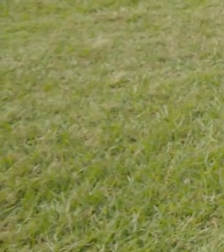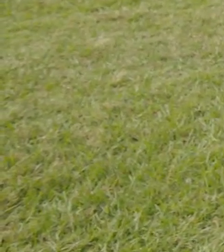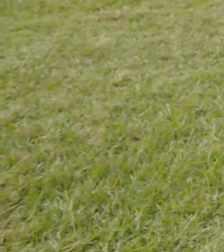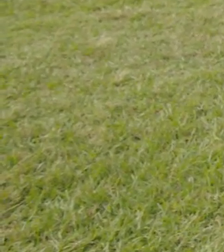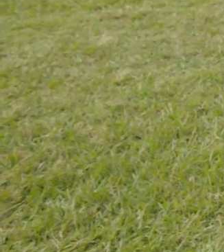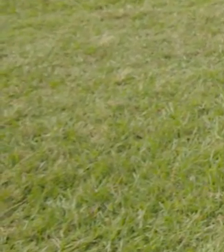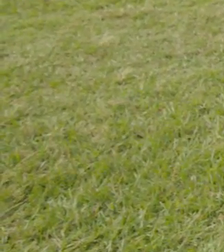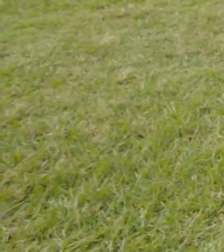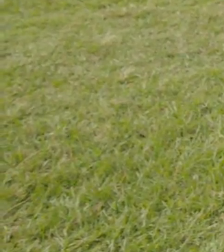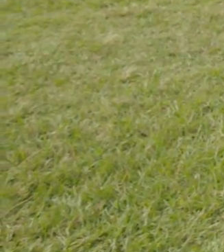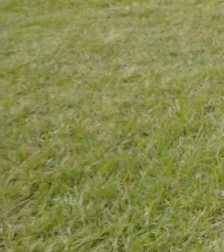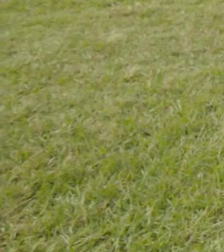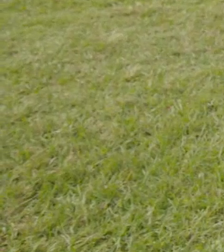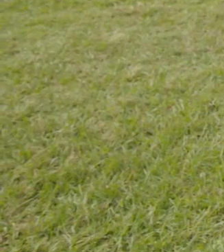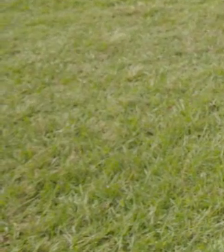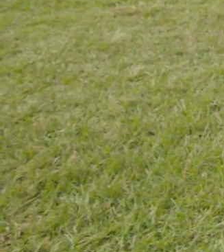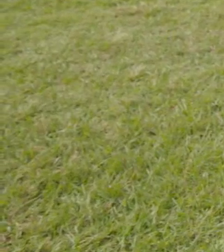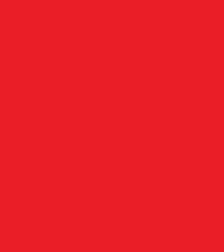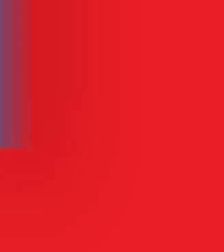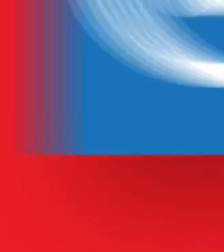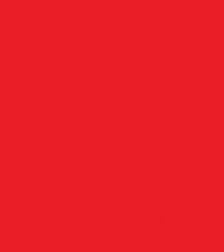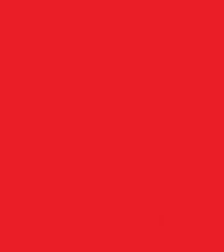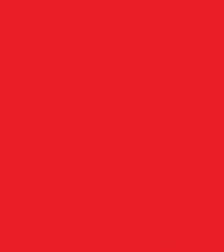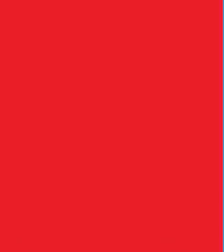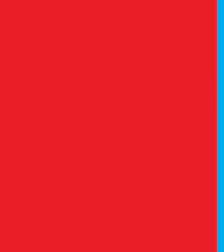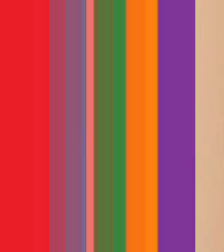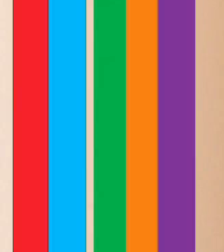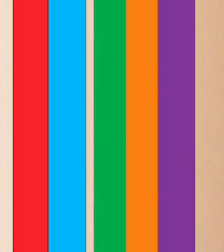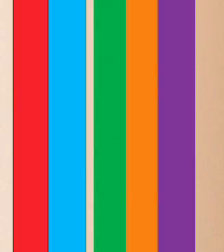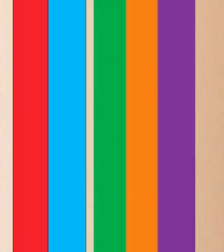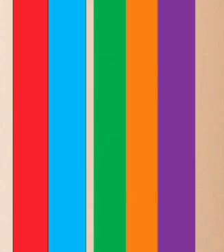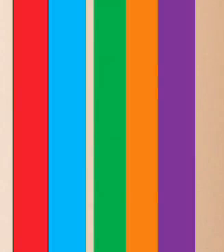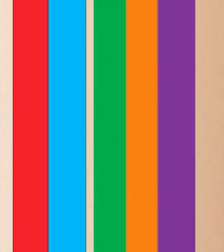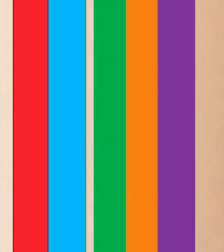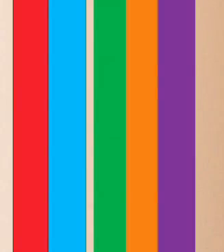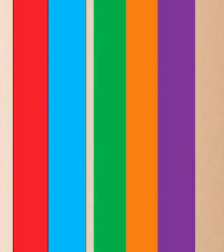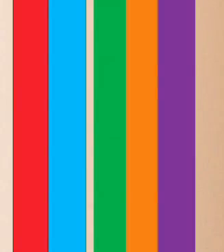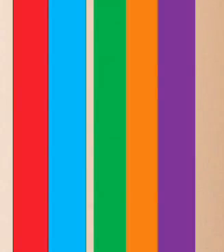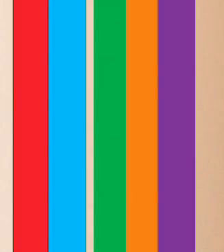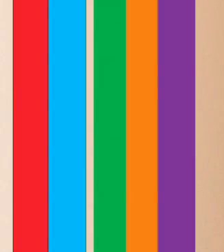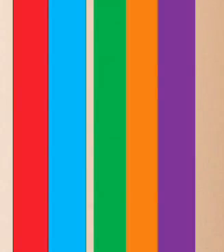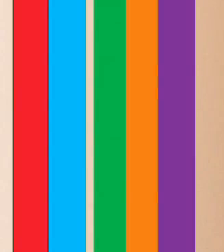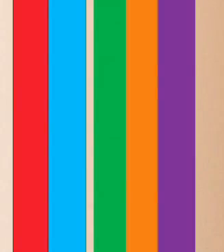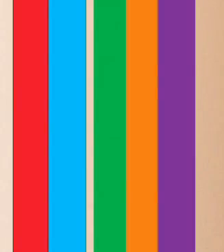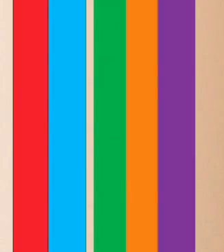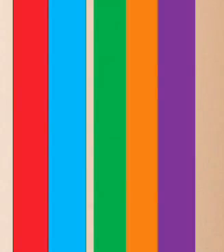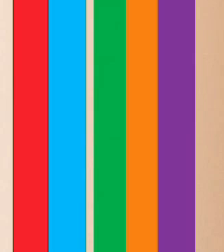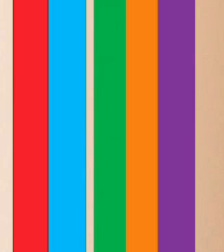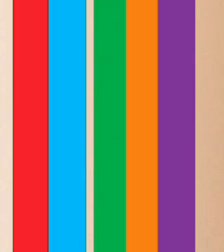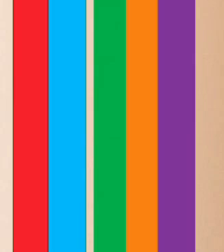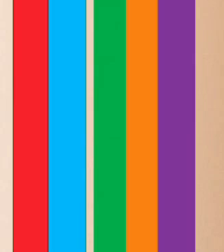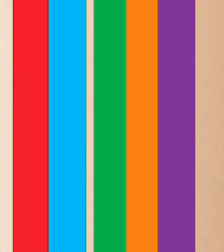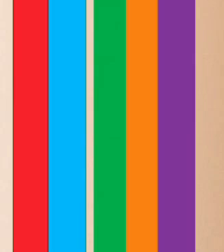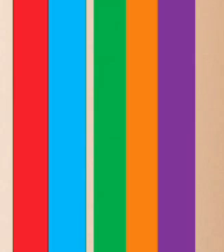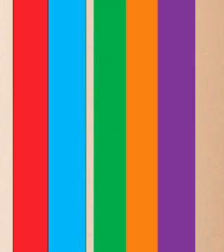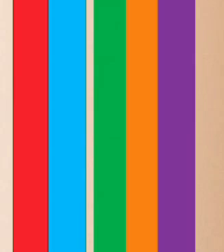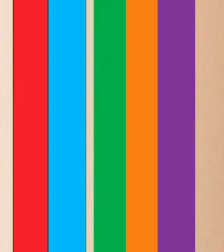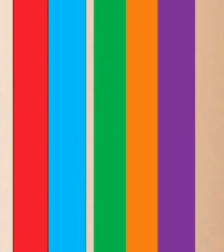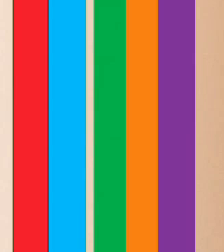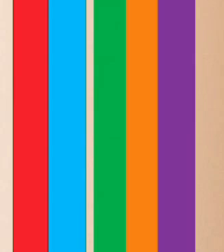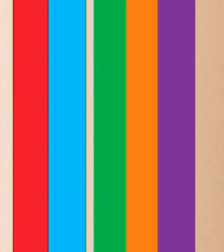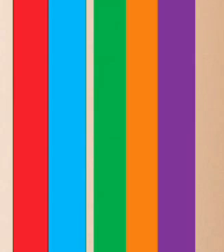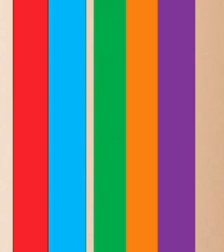bug. Actually, when they're dead, they don't move. No, that's true. And last, let's be a stick insect. We've got to balance on one